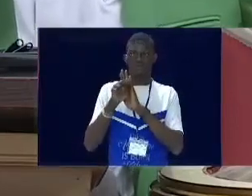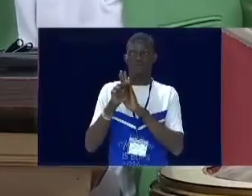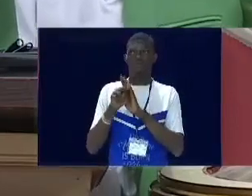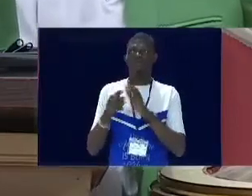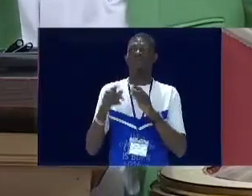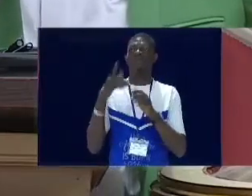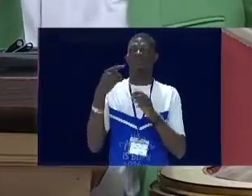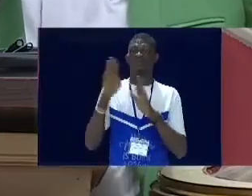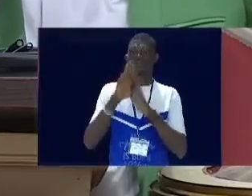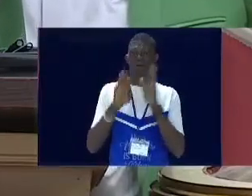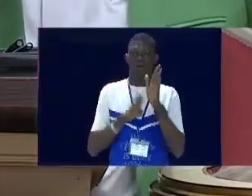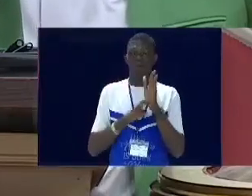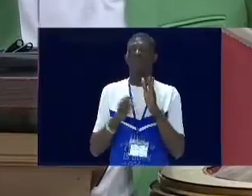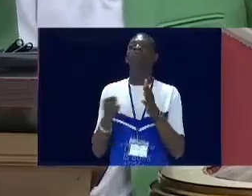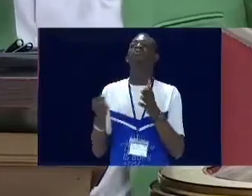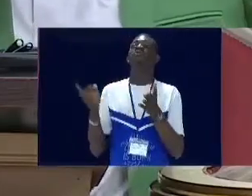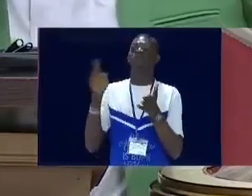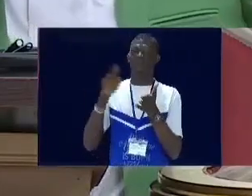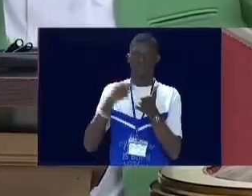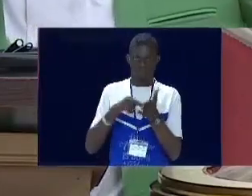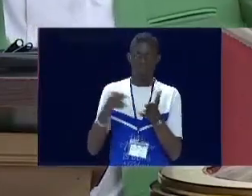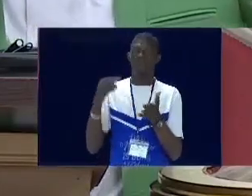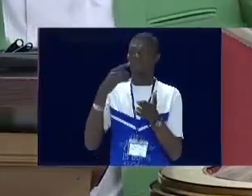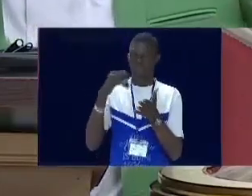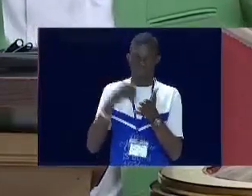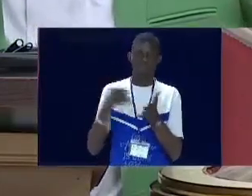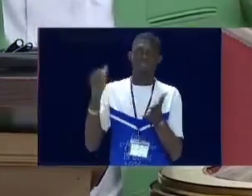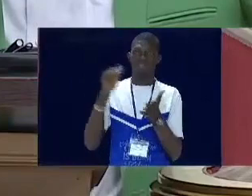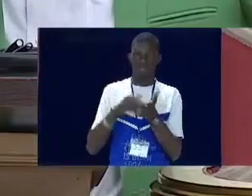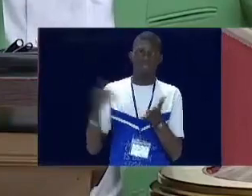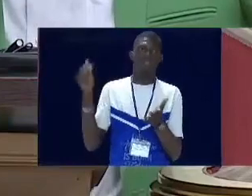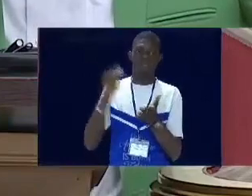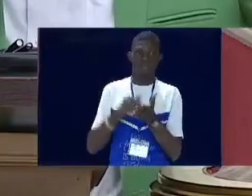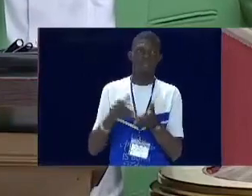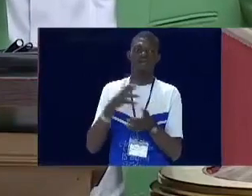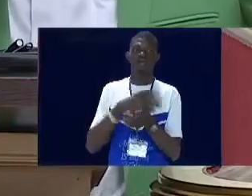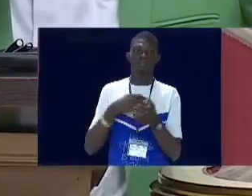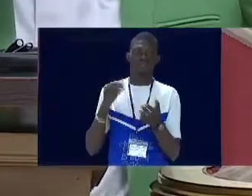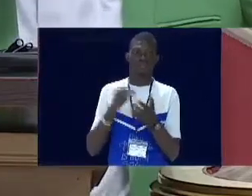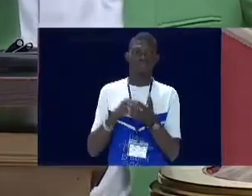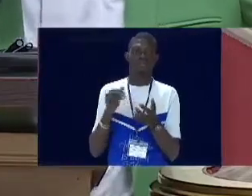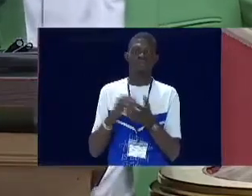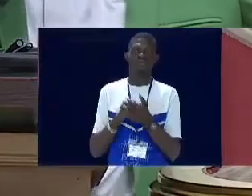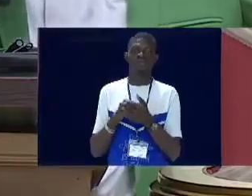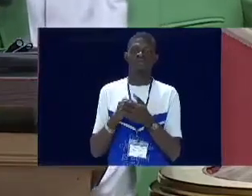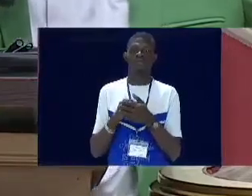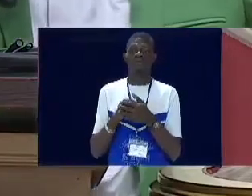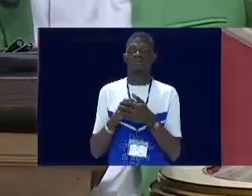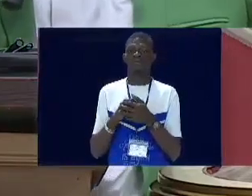Bible repeated it again and again. Bibeli so lera lera.